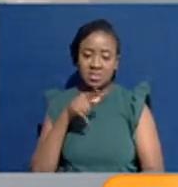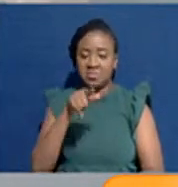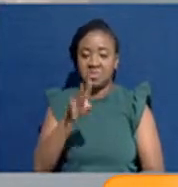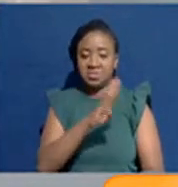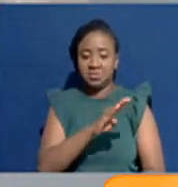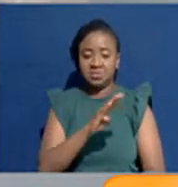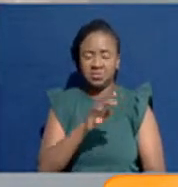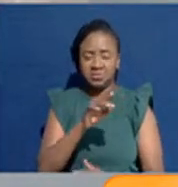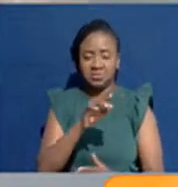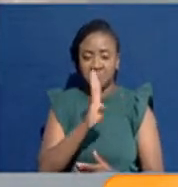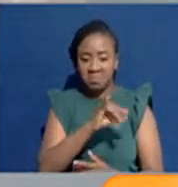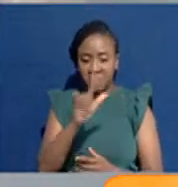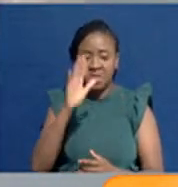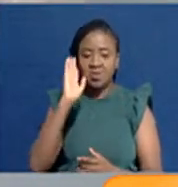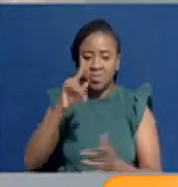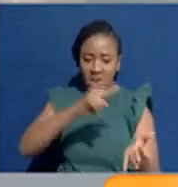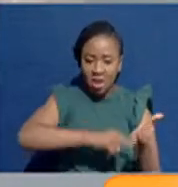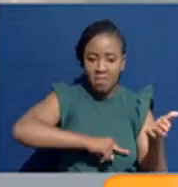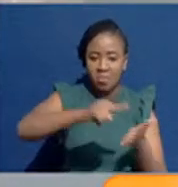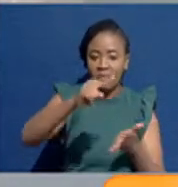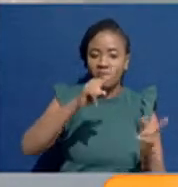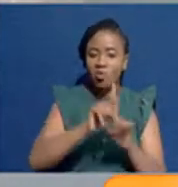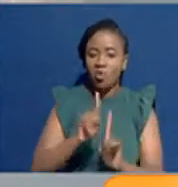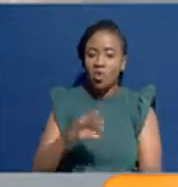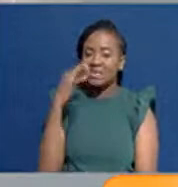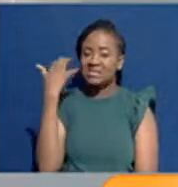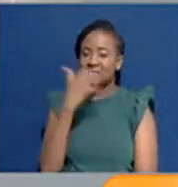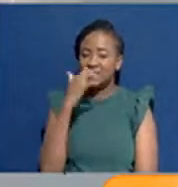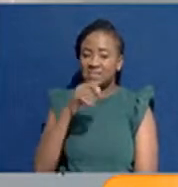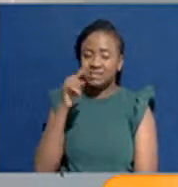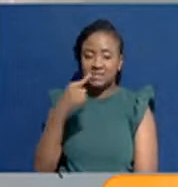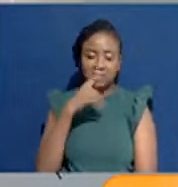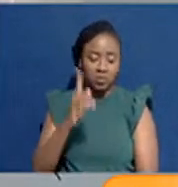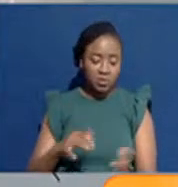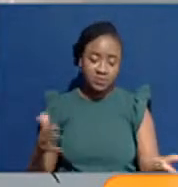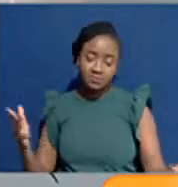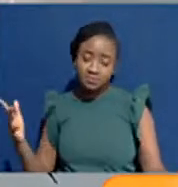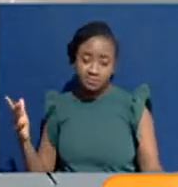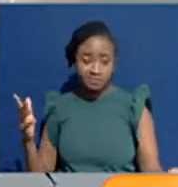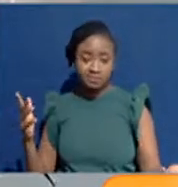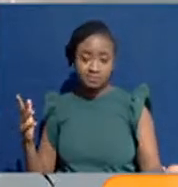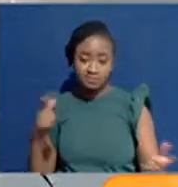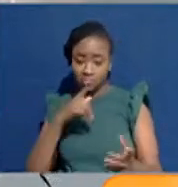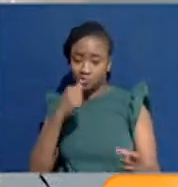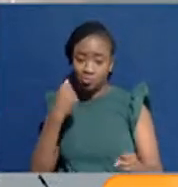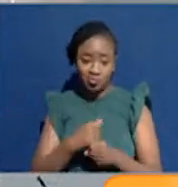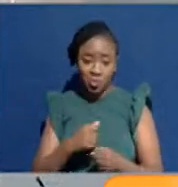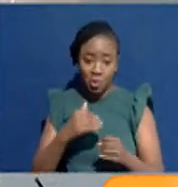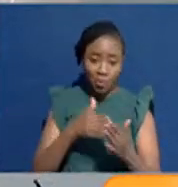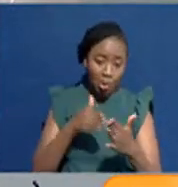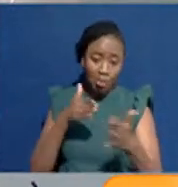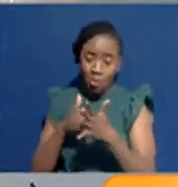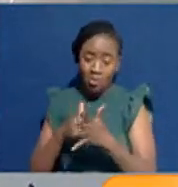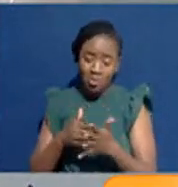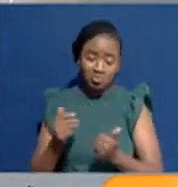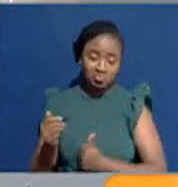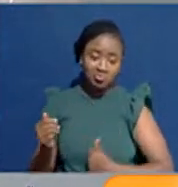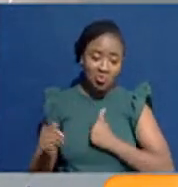passes. Deputy President Rigathi Gachagua says, whatever you do, it will pass. So what listening is happening?